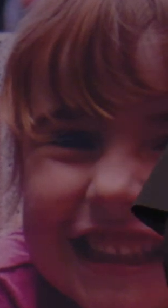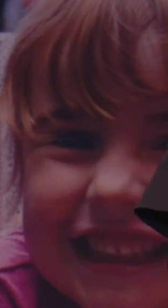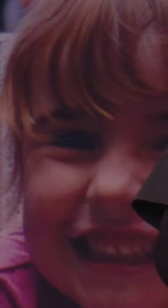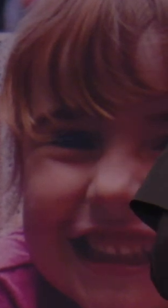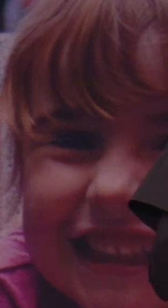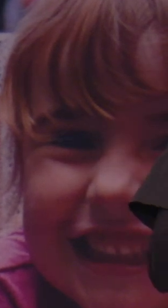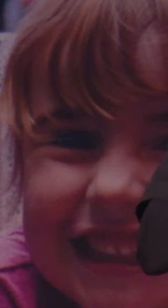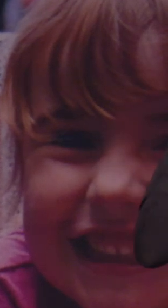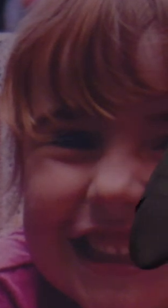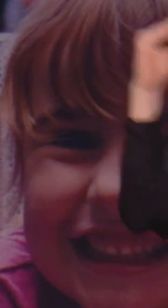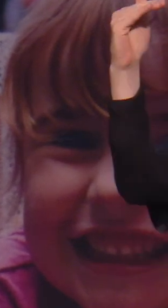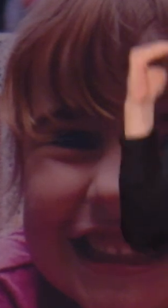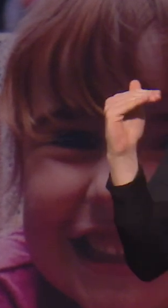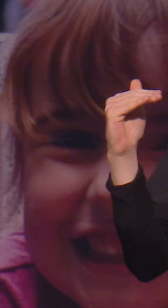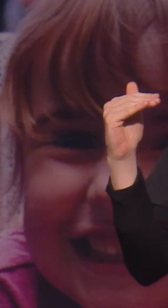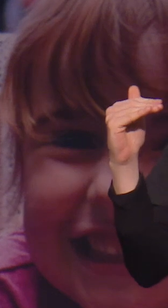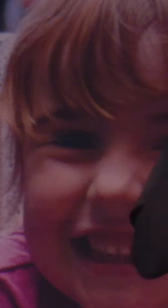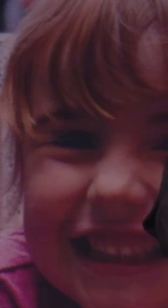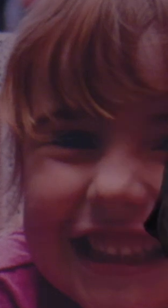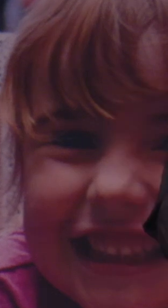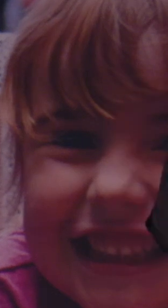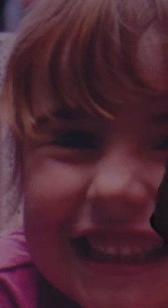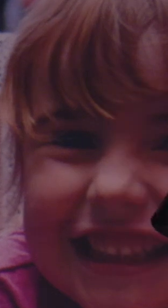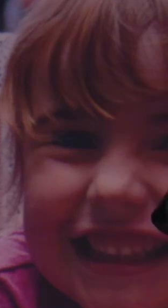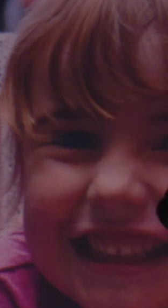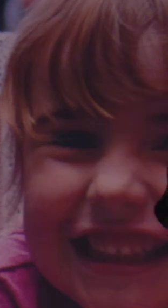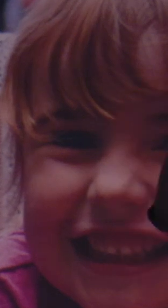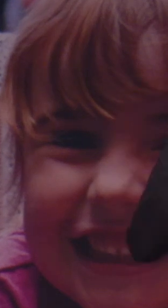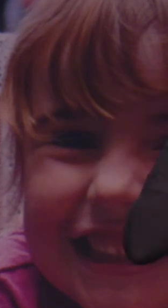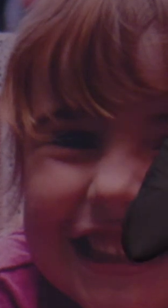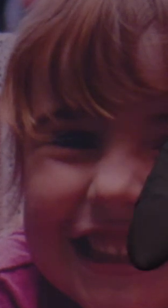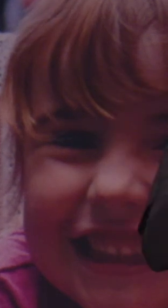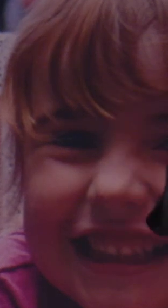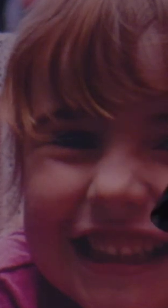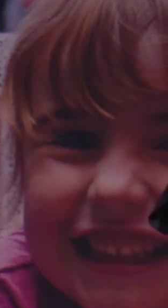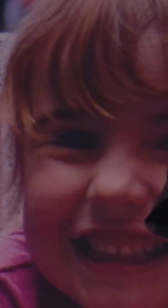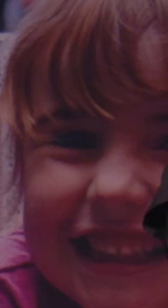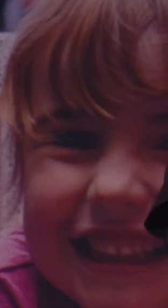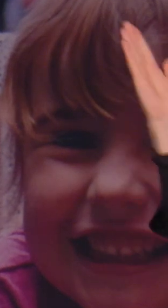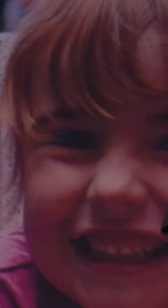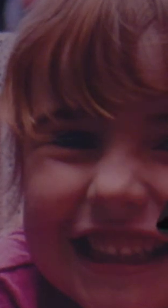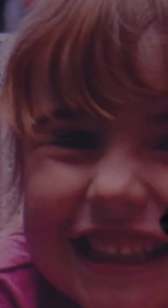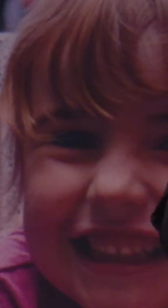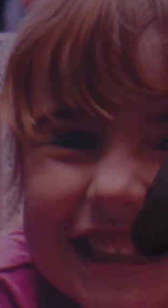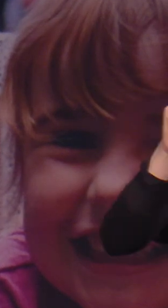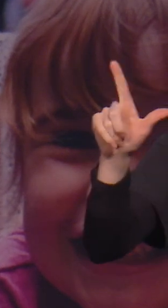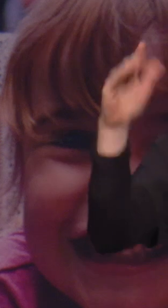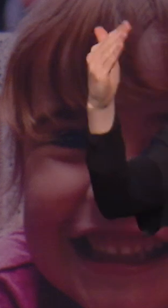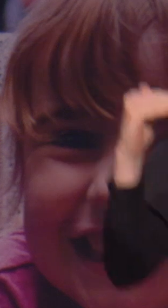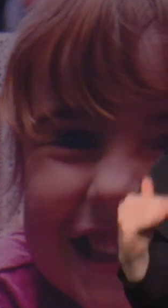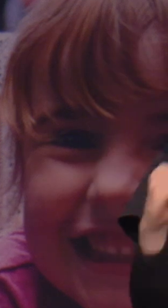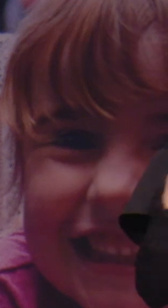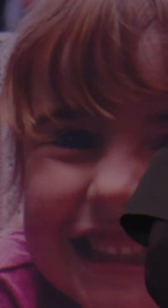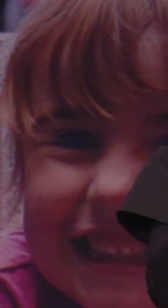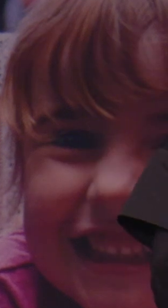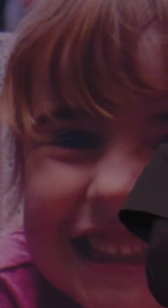but they're still, they can still be pretty small roles. And then there's ensembles. So those are say you see a show and they're in the